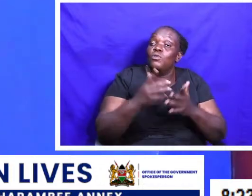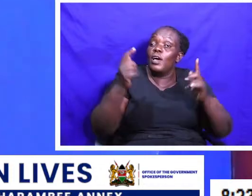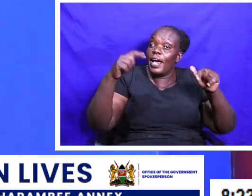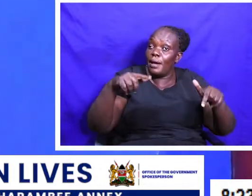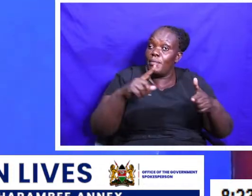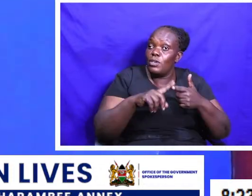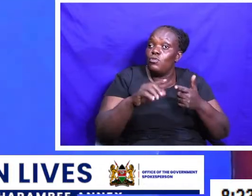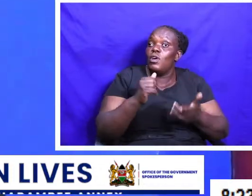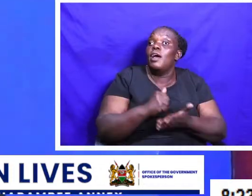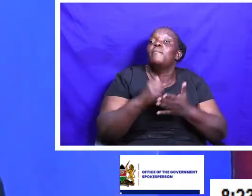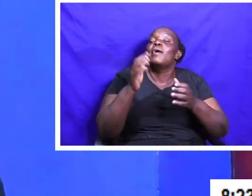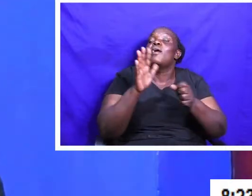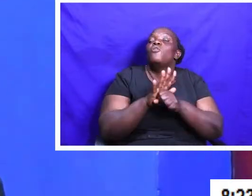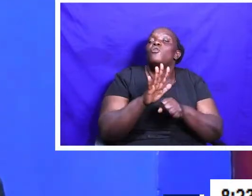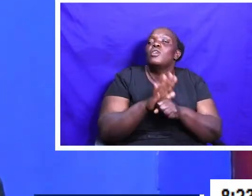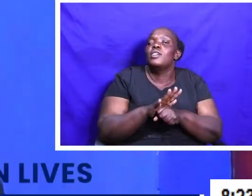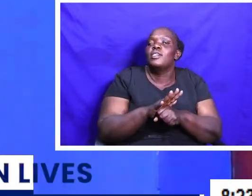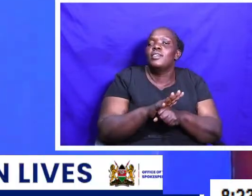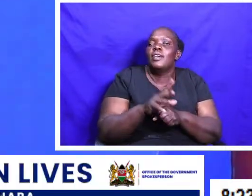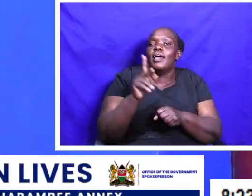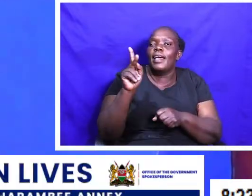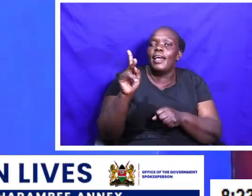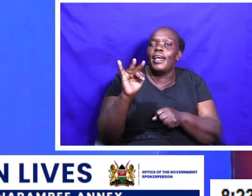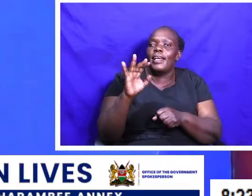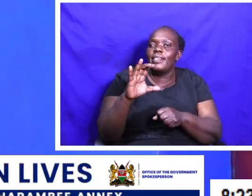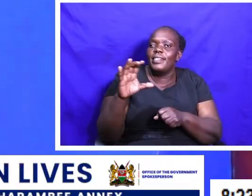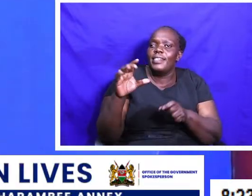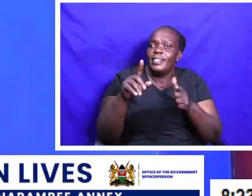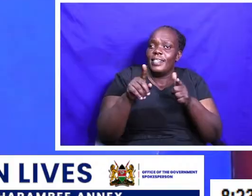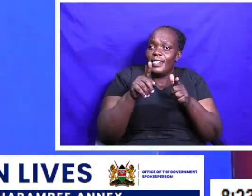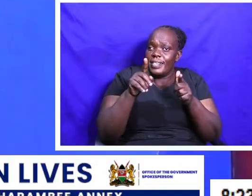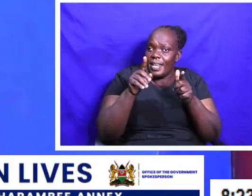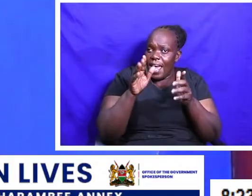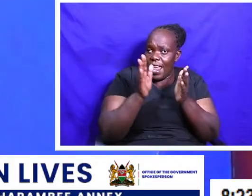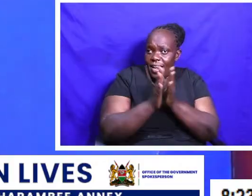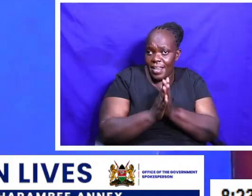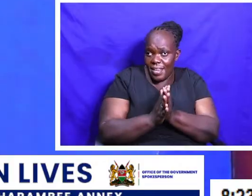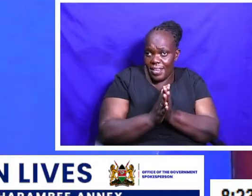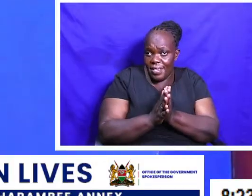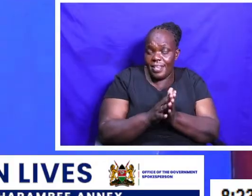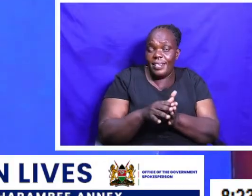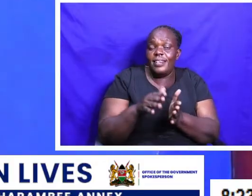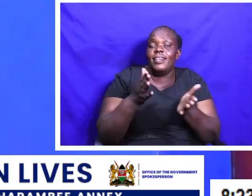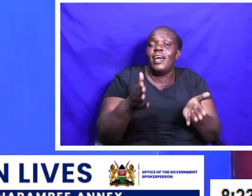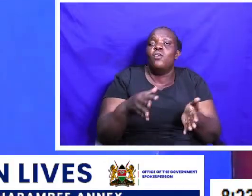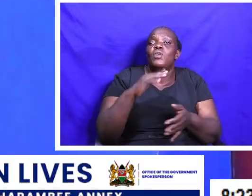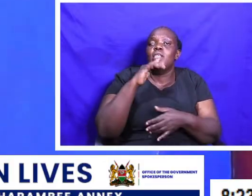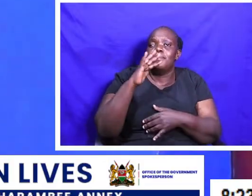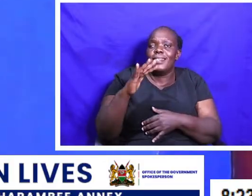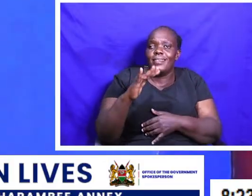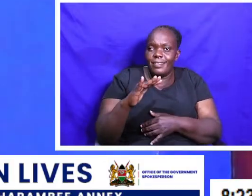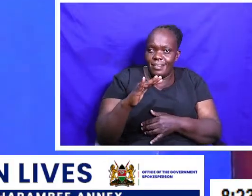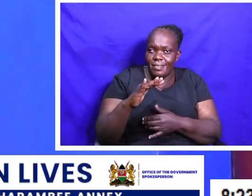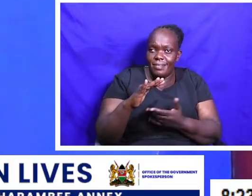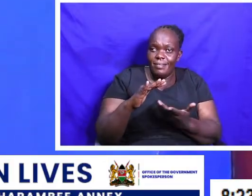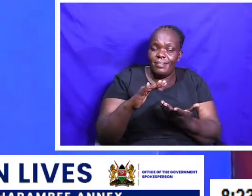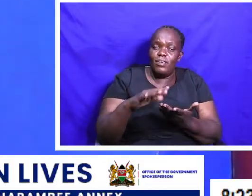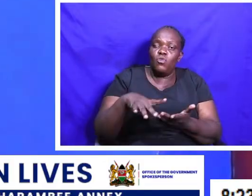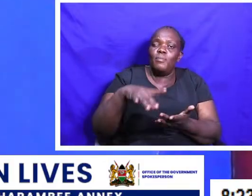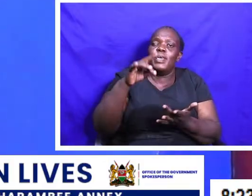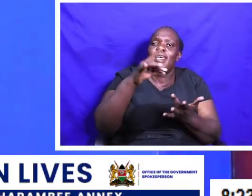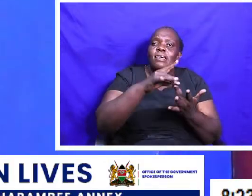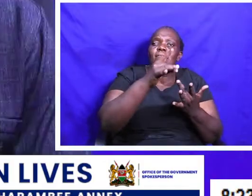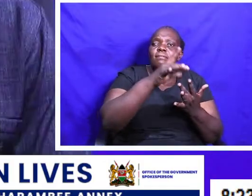they were coming to the office a lot at KICC. And we said, let's pick at